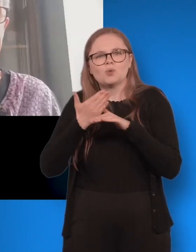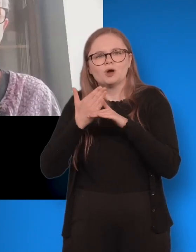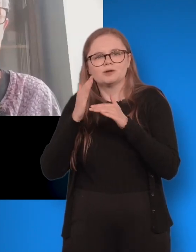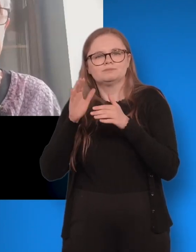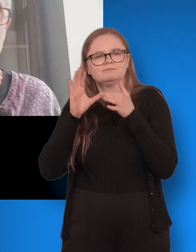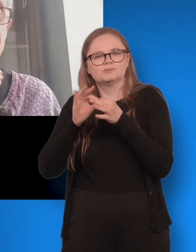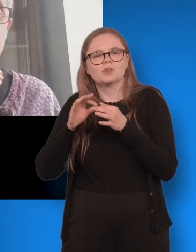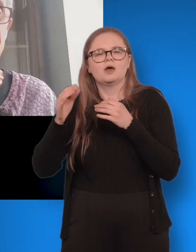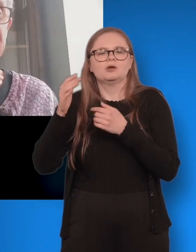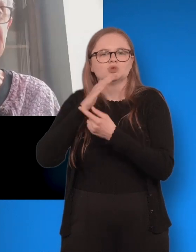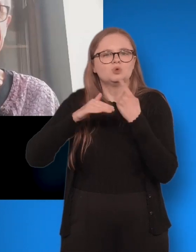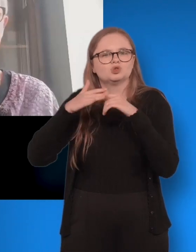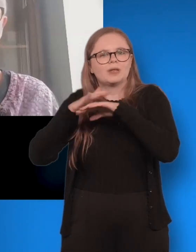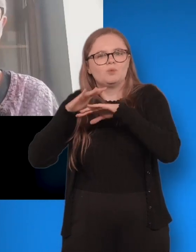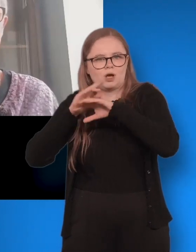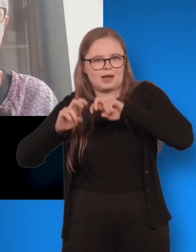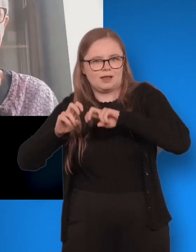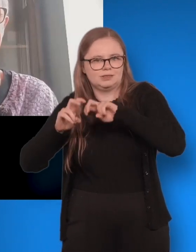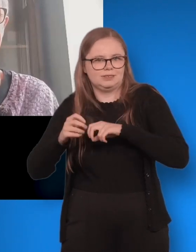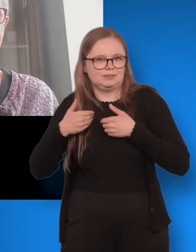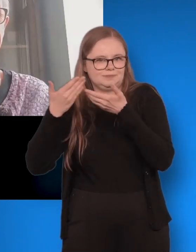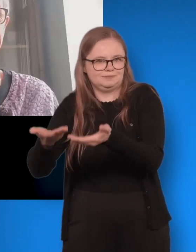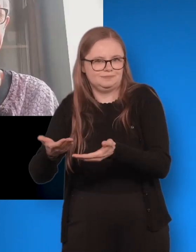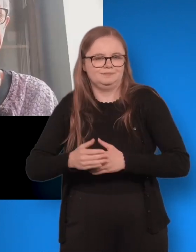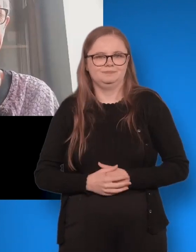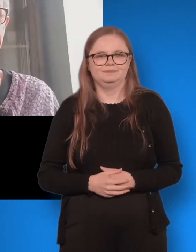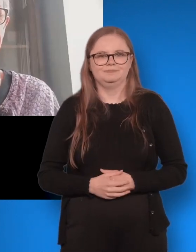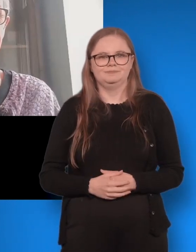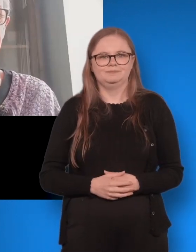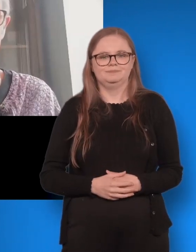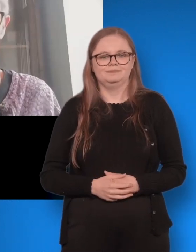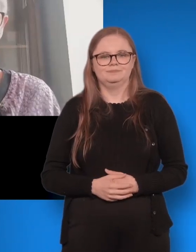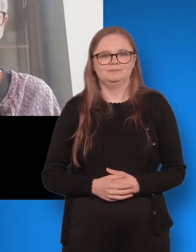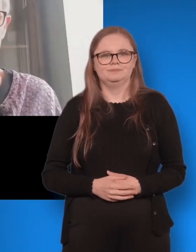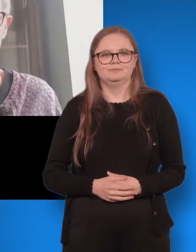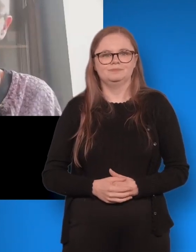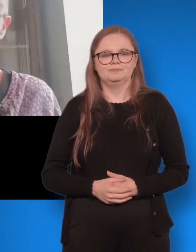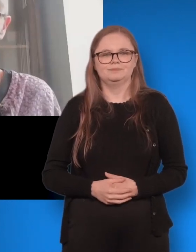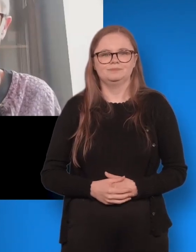network analysis. So over to you, Yasi.